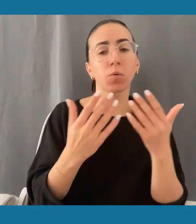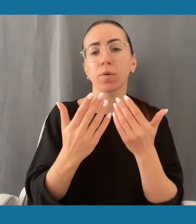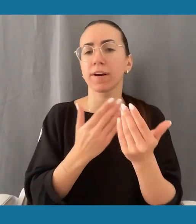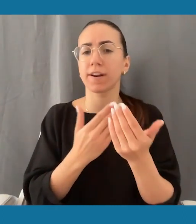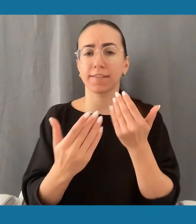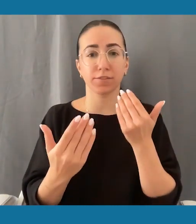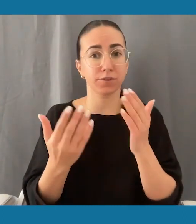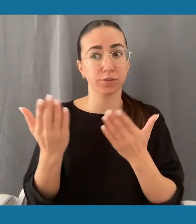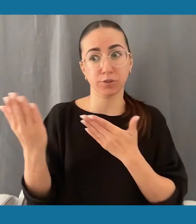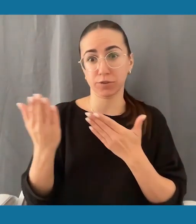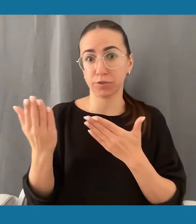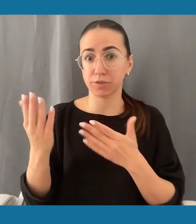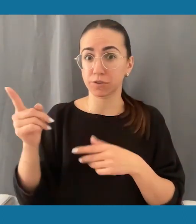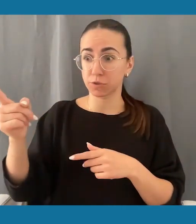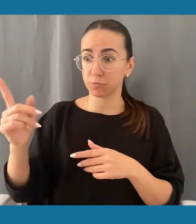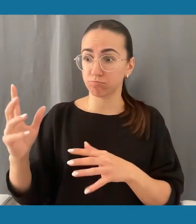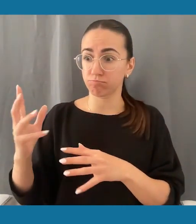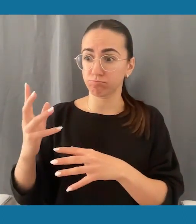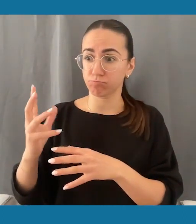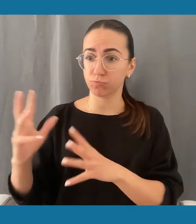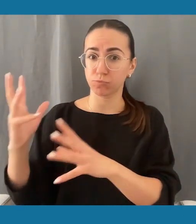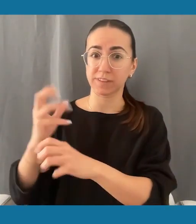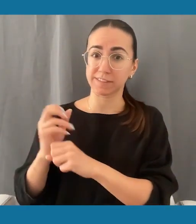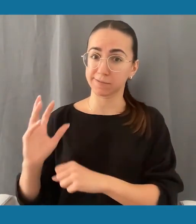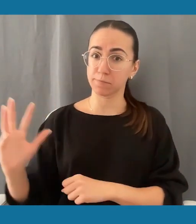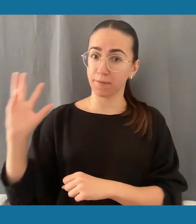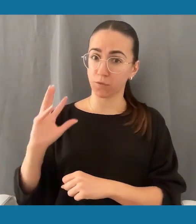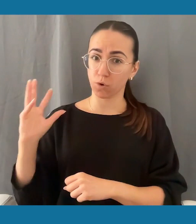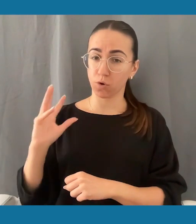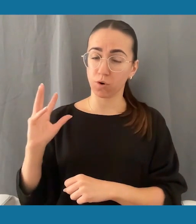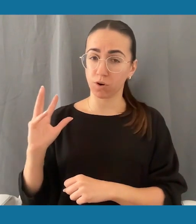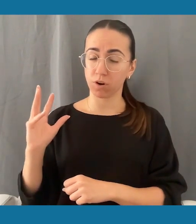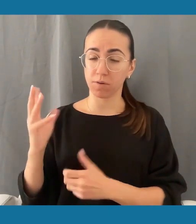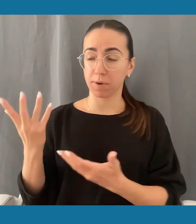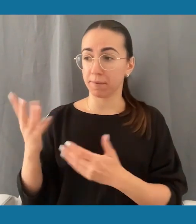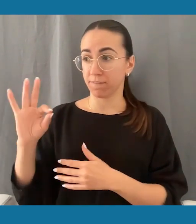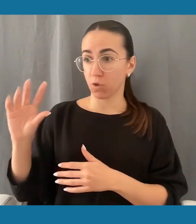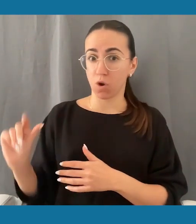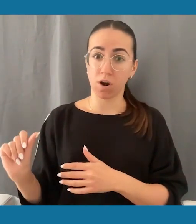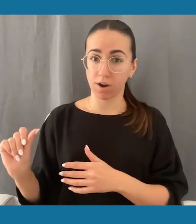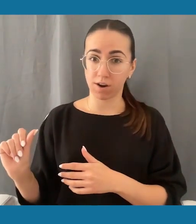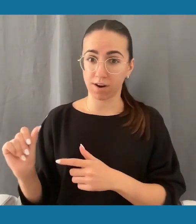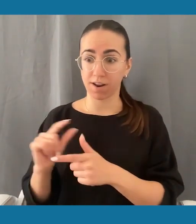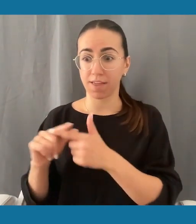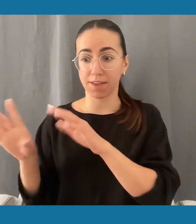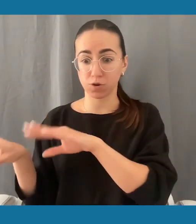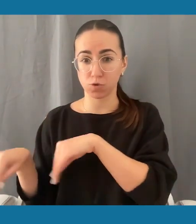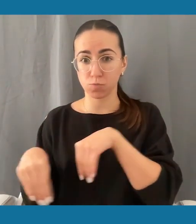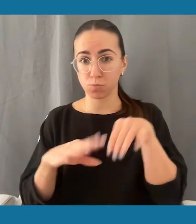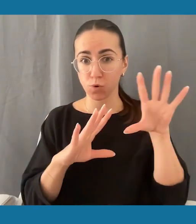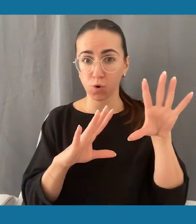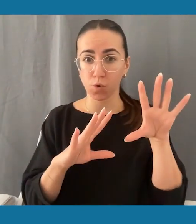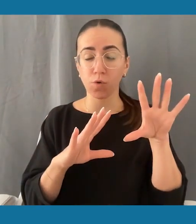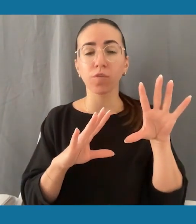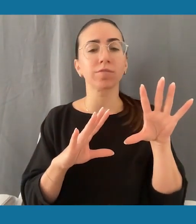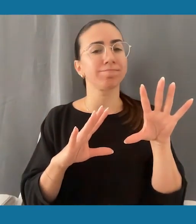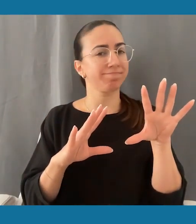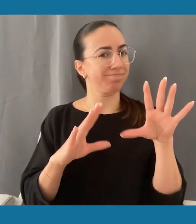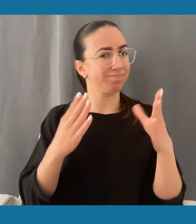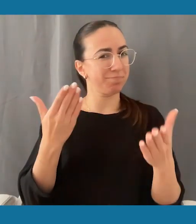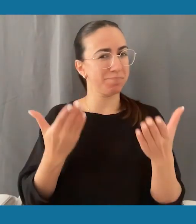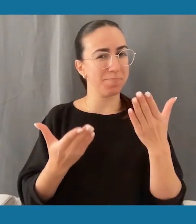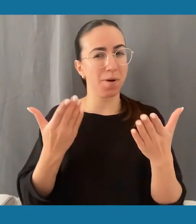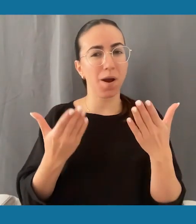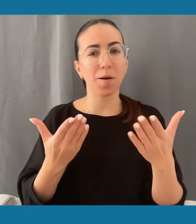you are able to avail yourself of in Florida, when you move out of Florida, you may not be able to